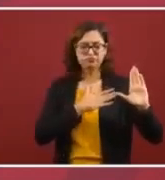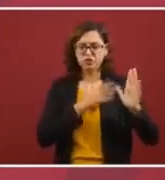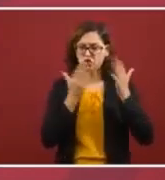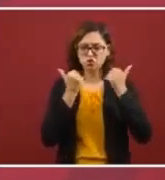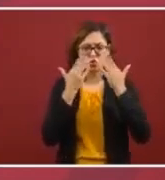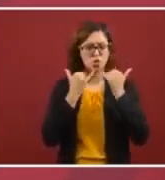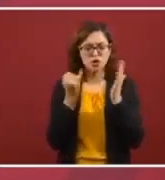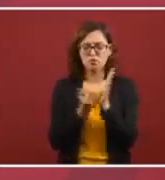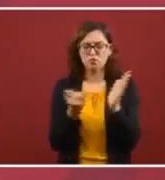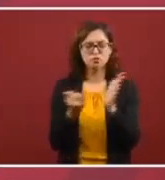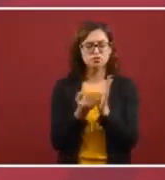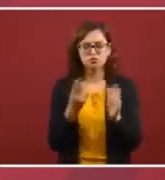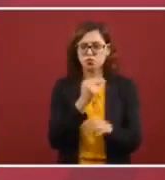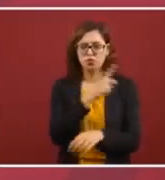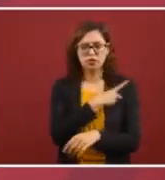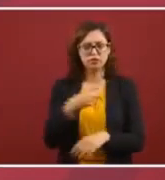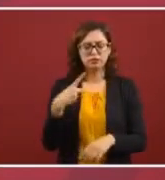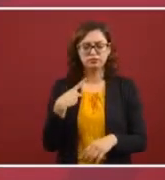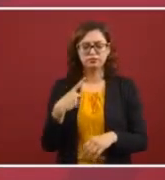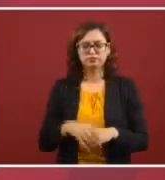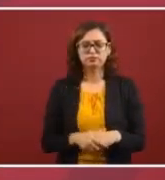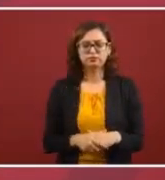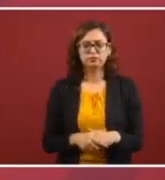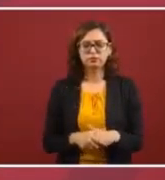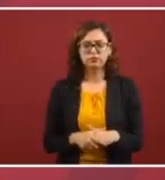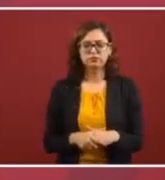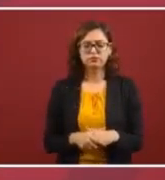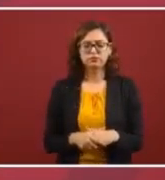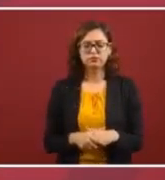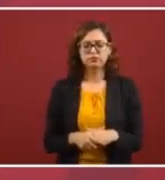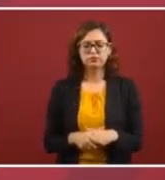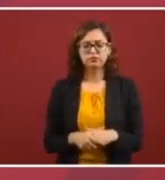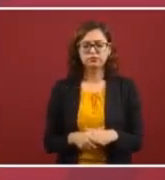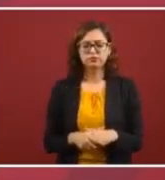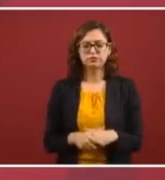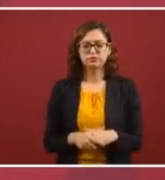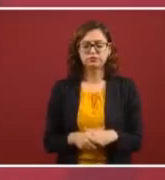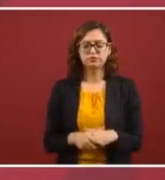made a commitment of not increasing taxes.